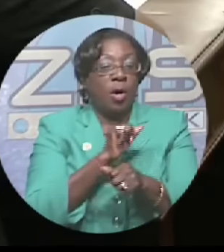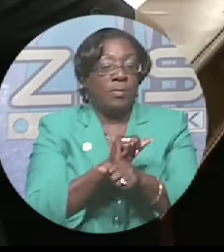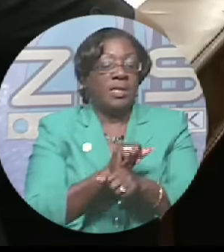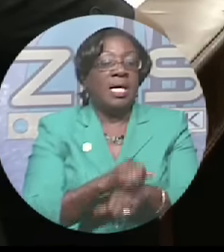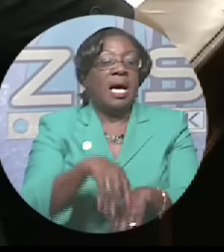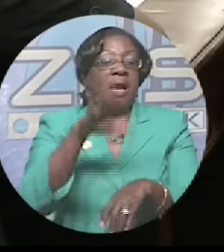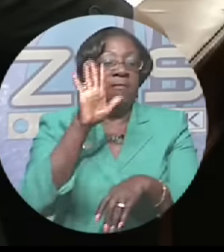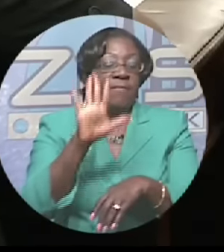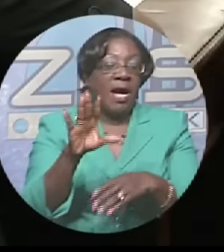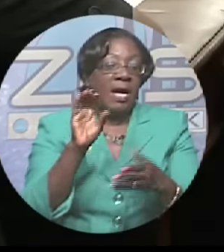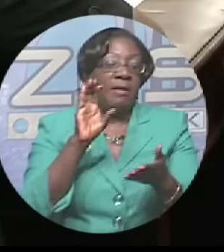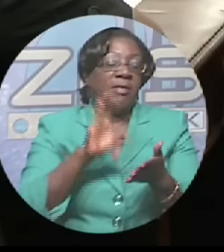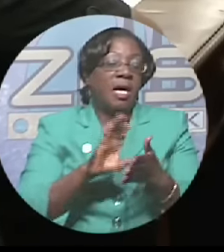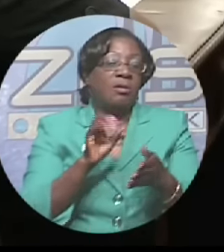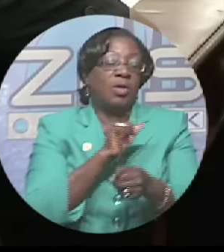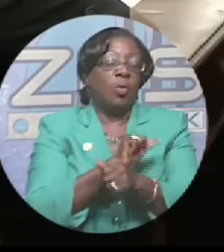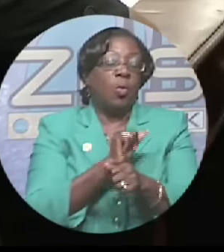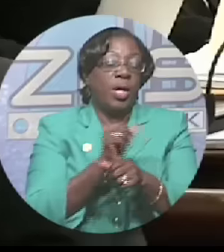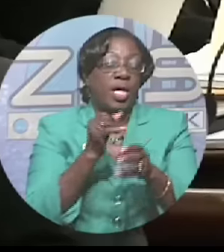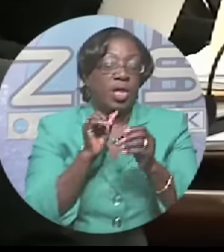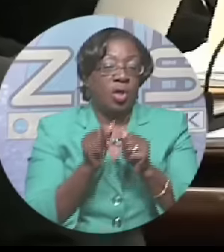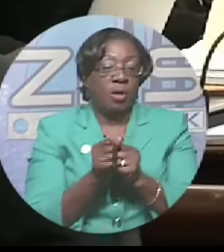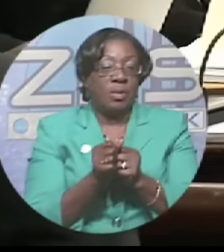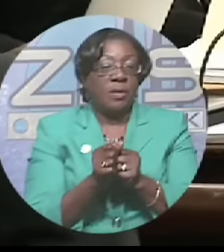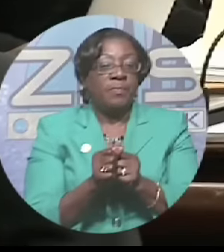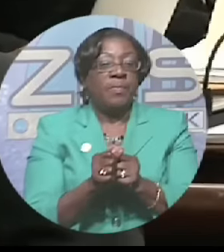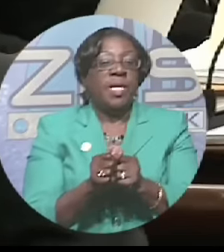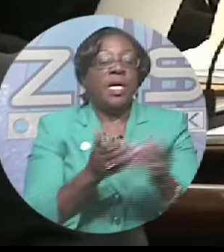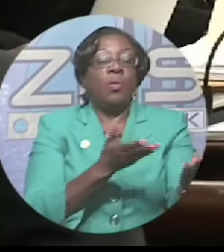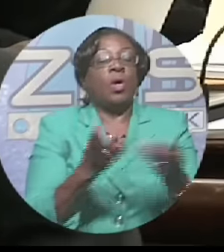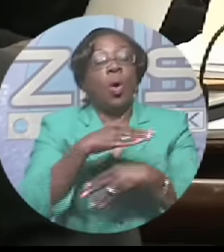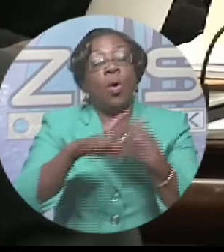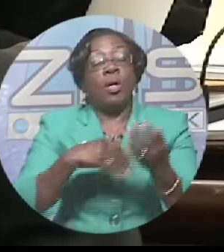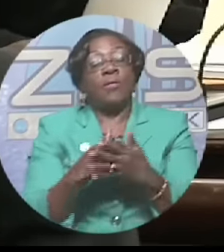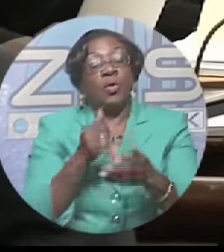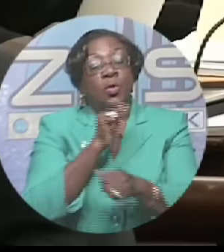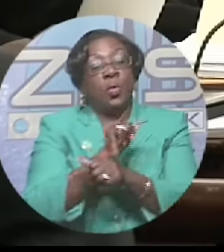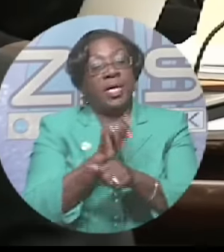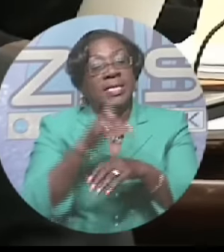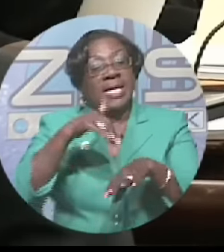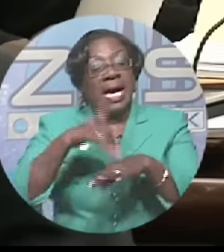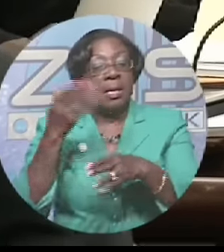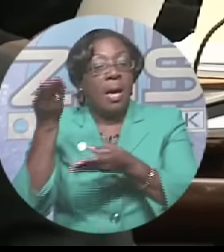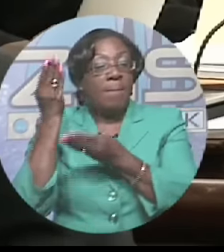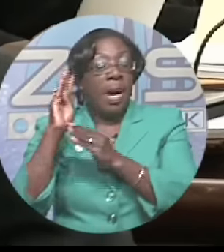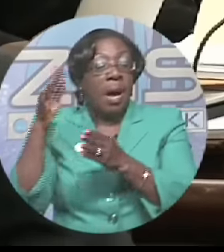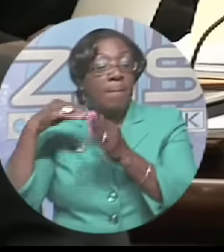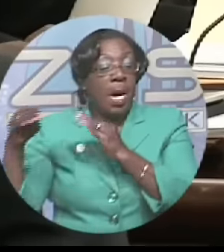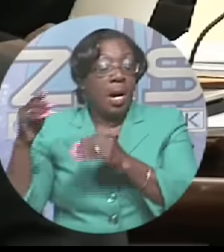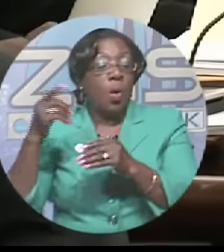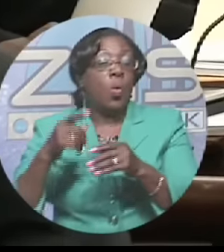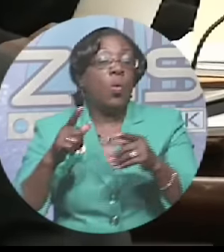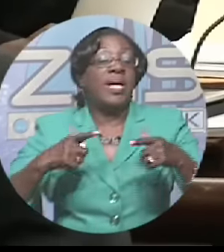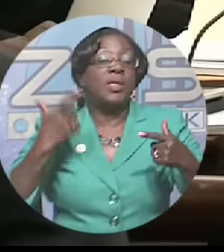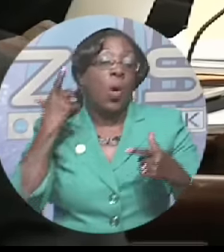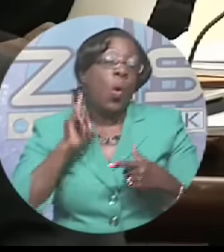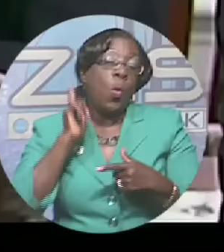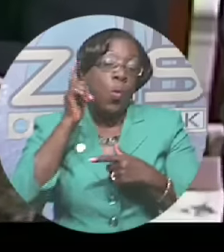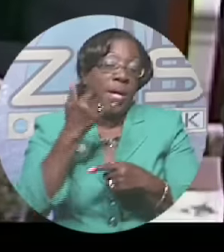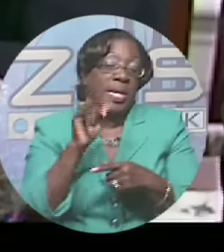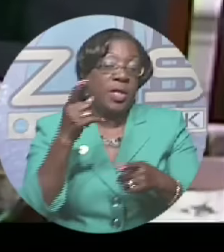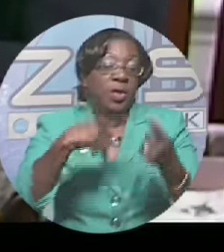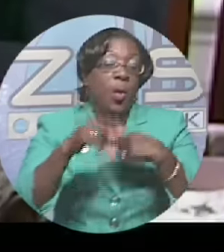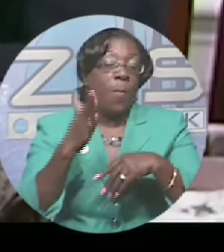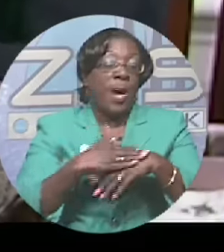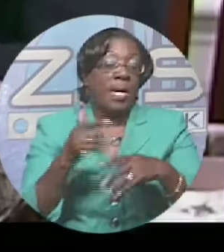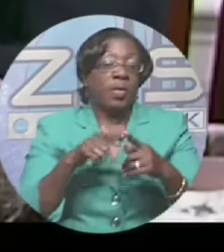he's willing to support all those workers from Bahamar who are willing to go back to work. As to criticisms that some secret deal was negotiated,